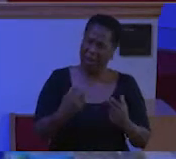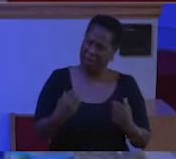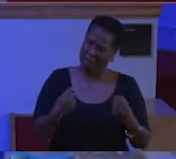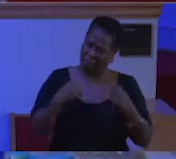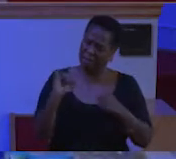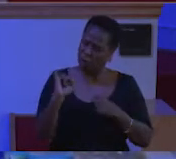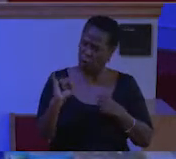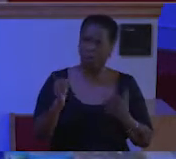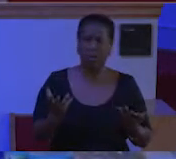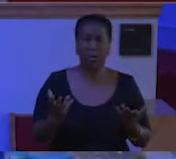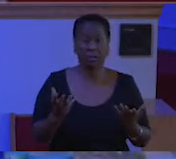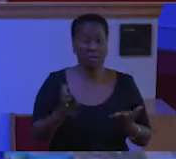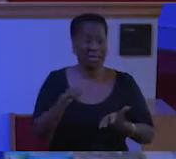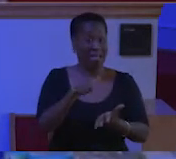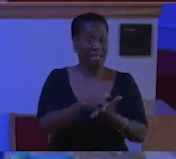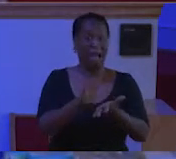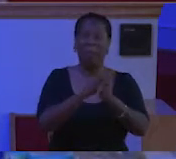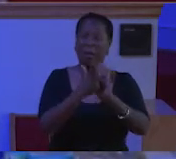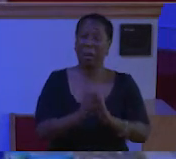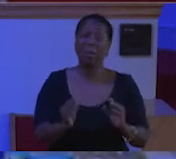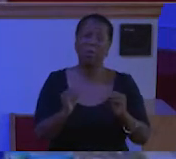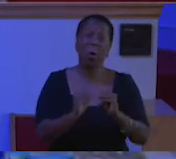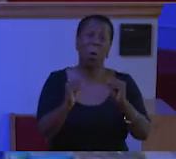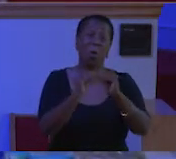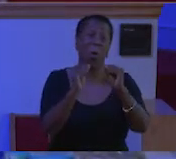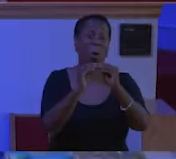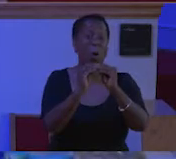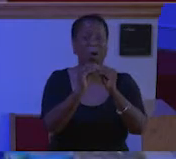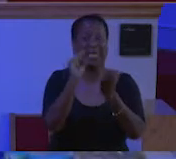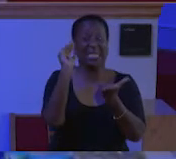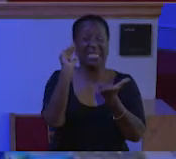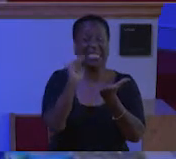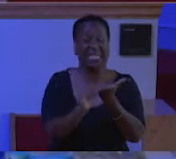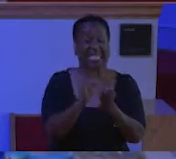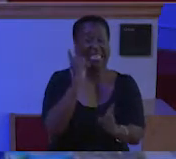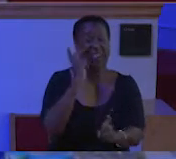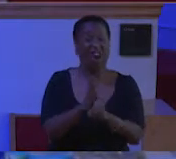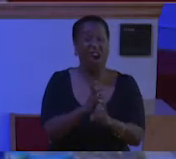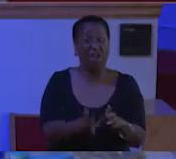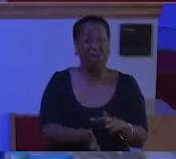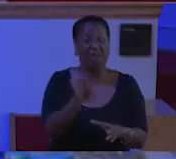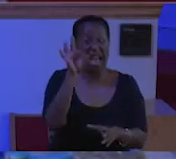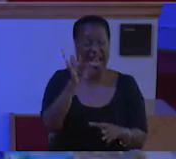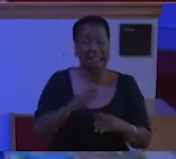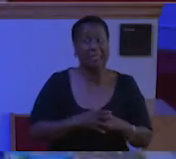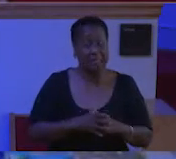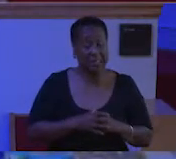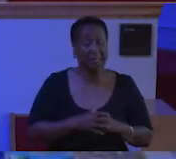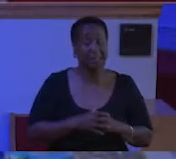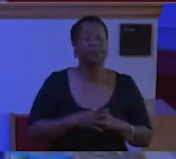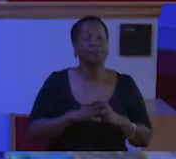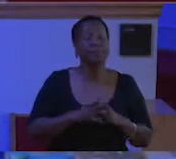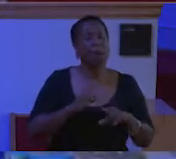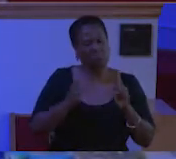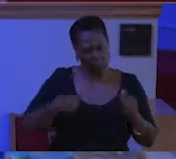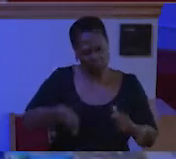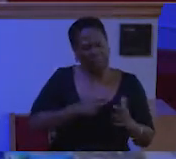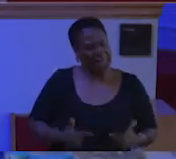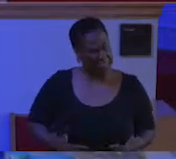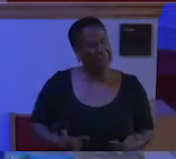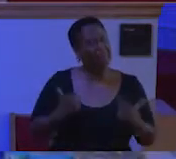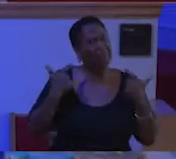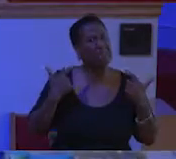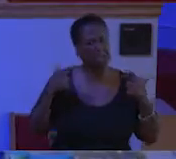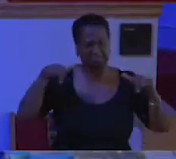insurance, which is becoming increasingly more difficult to find. We're living in a state